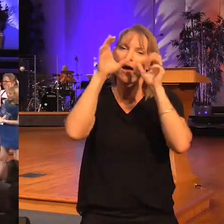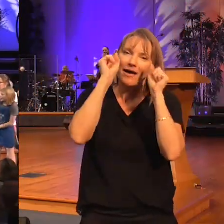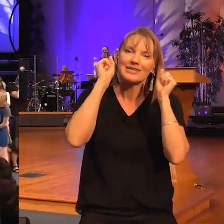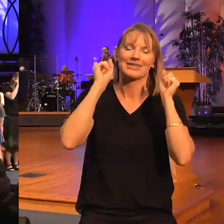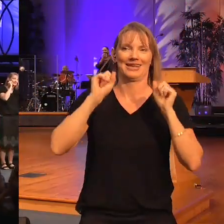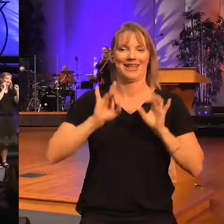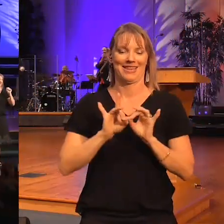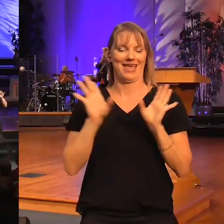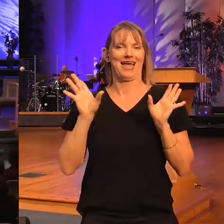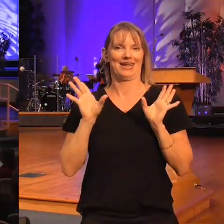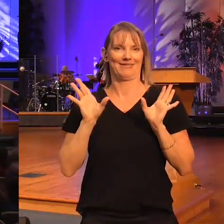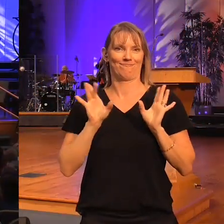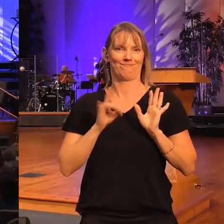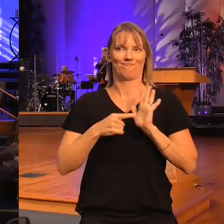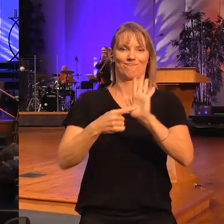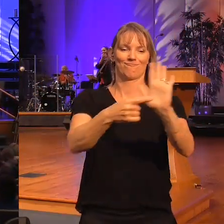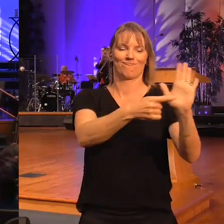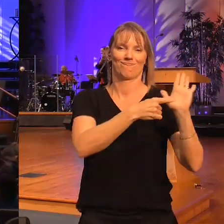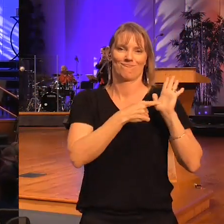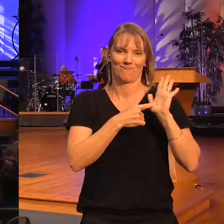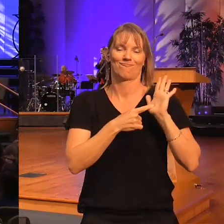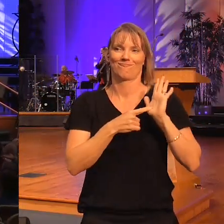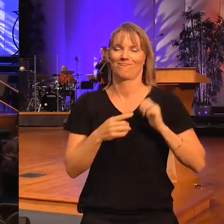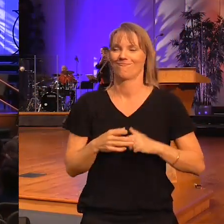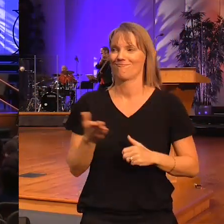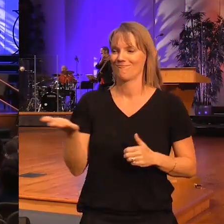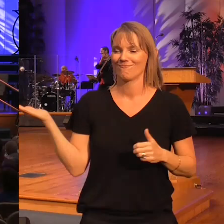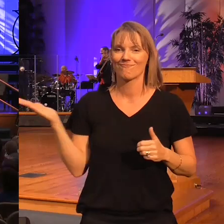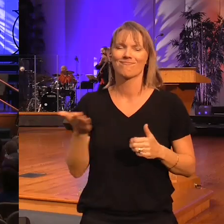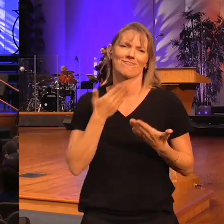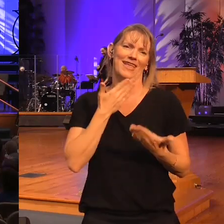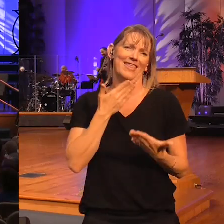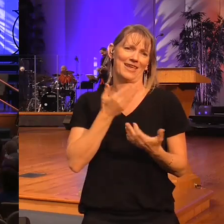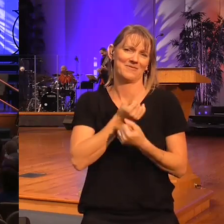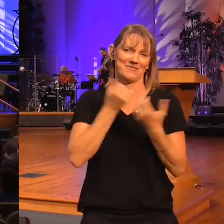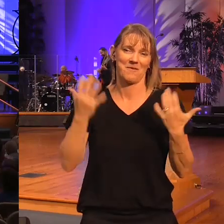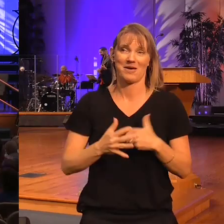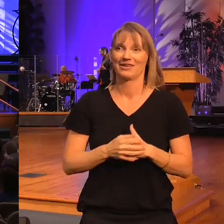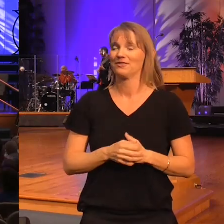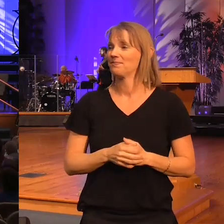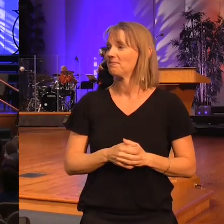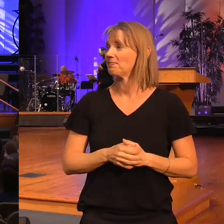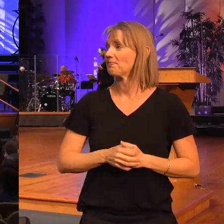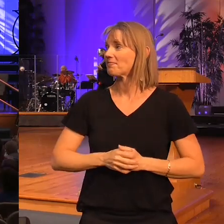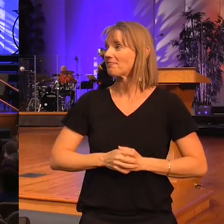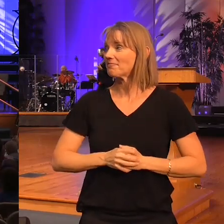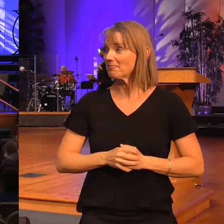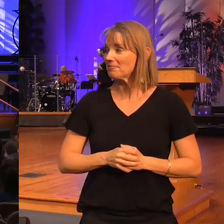Incredible light bearers. Incredible light bearers. Thank you so much.